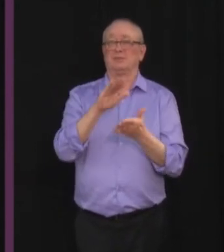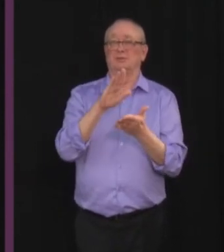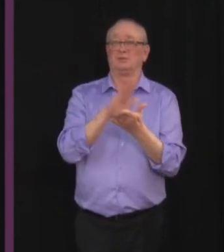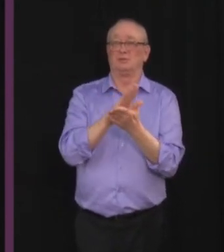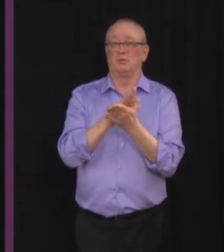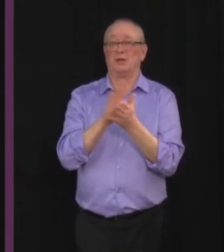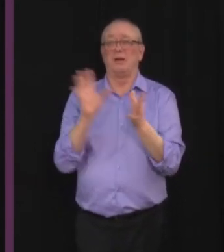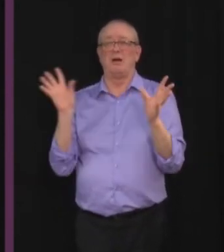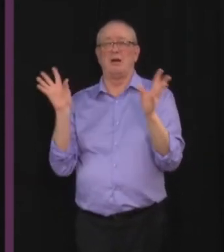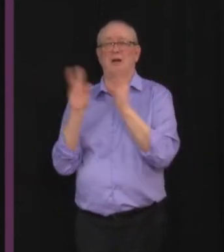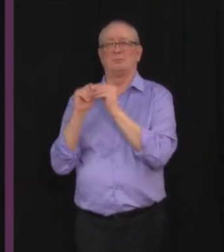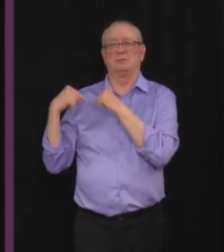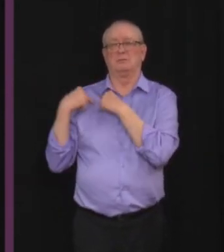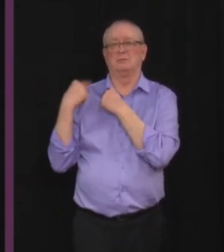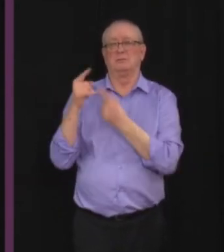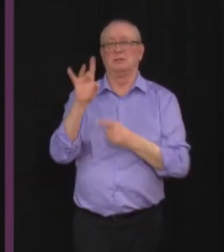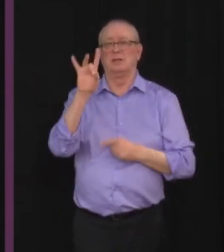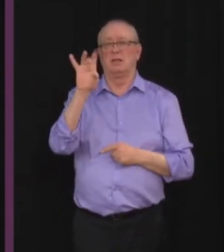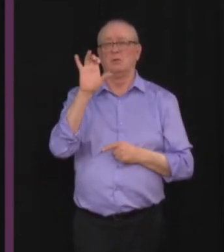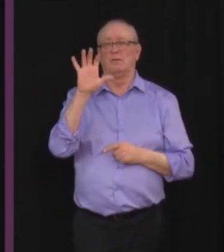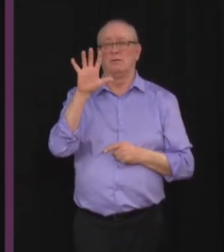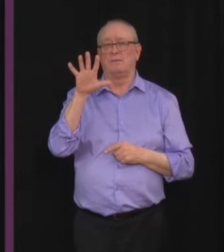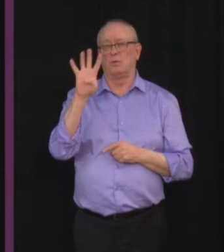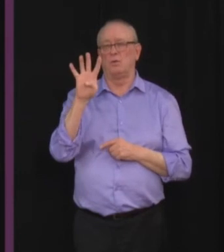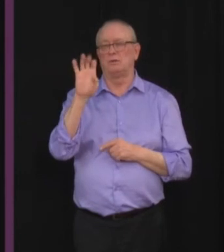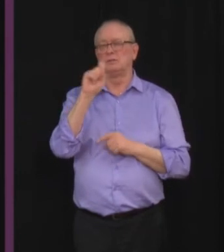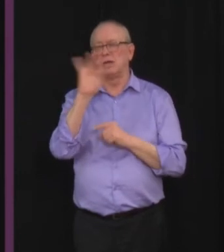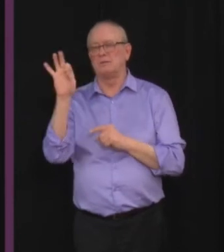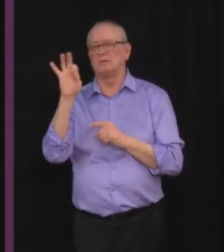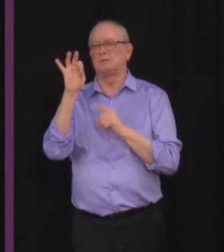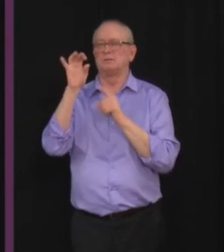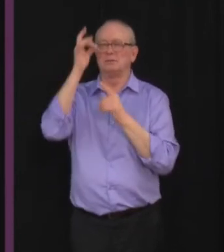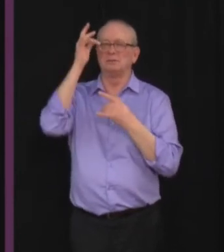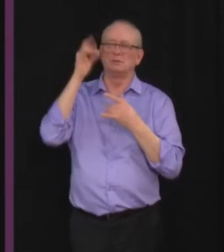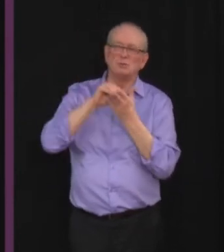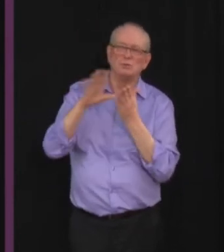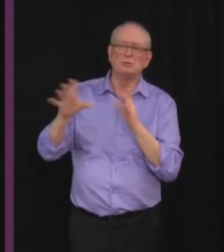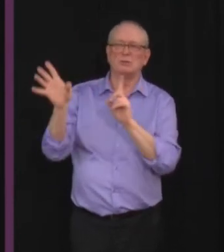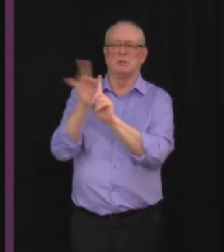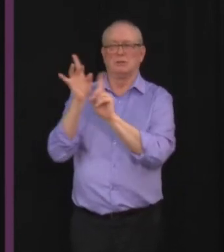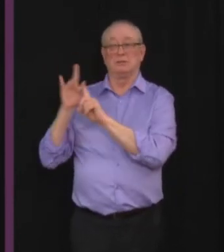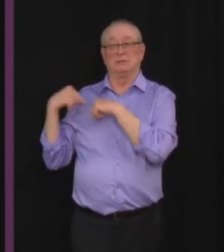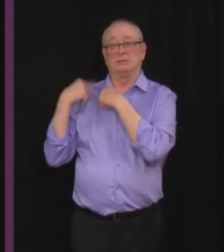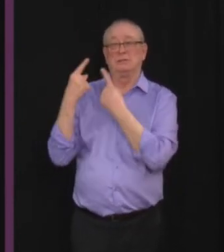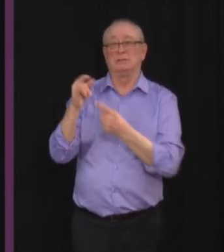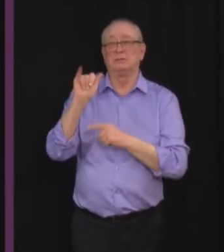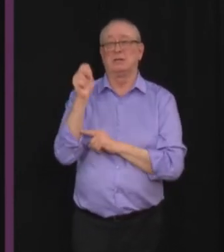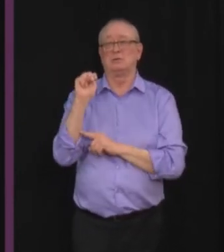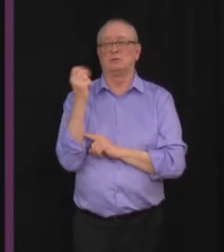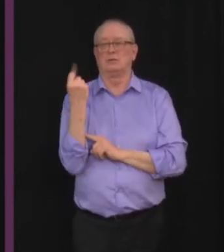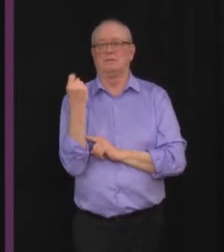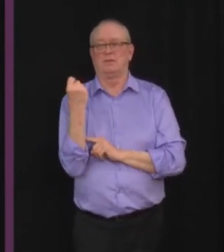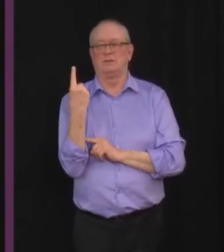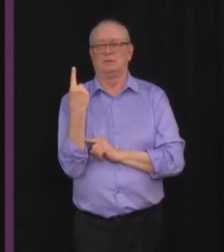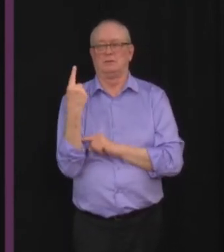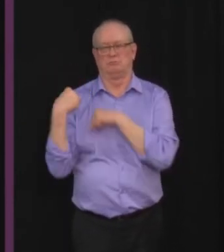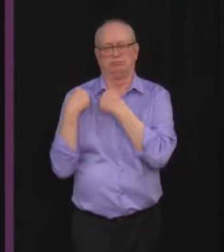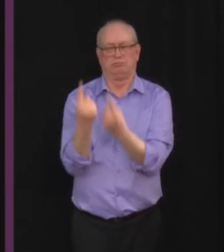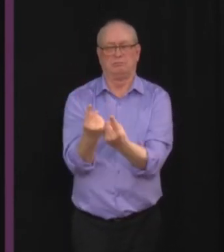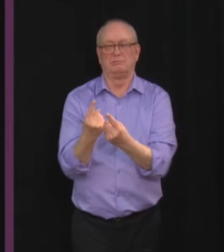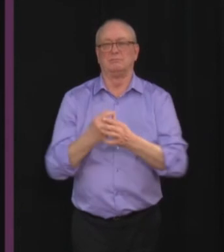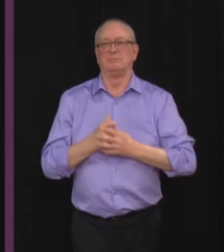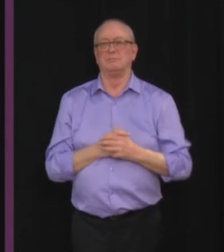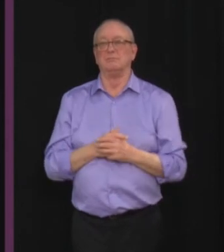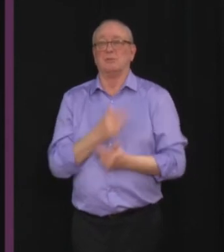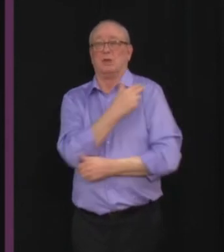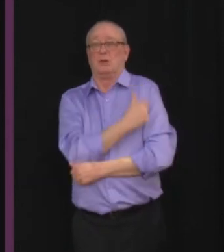since January 11th. There are currently 362 people in hospital with COVID-19, including 55